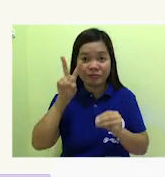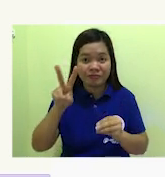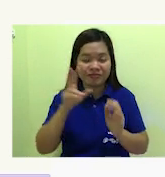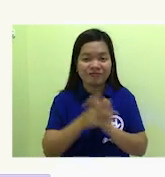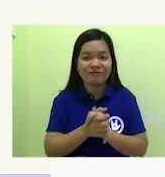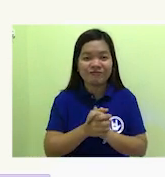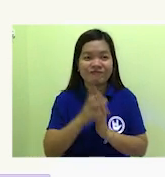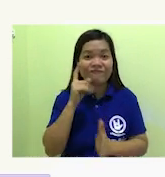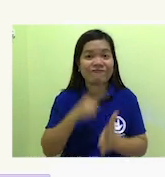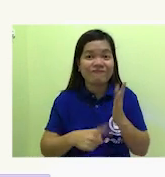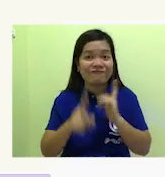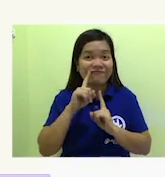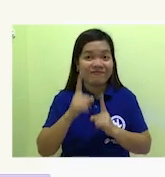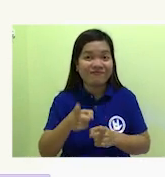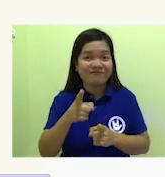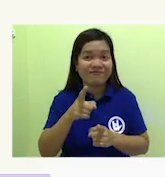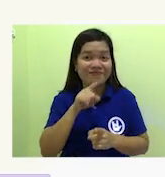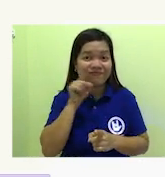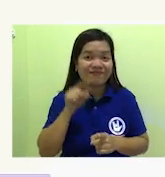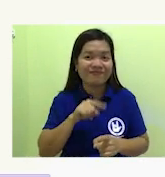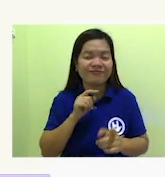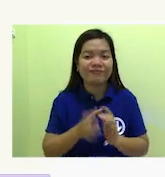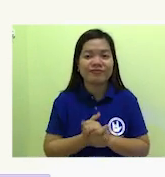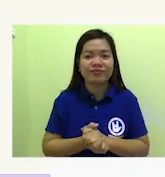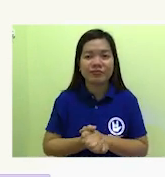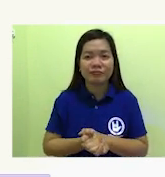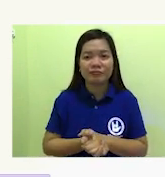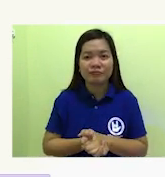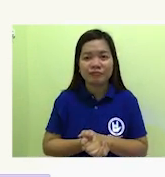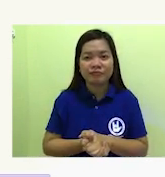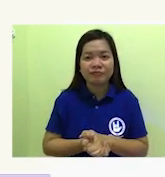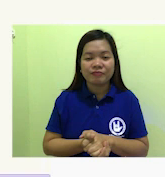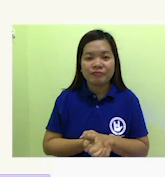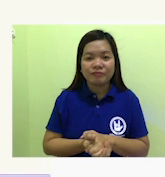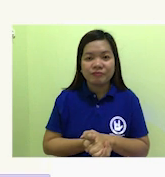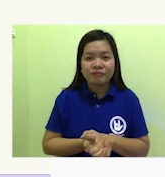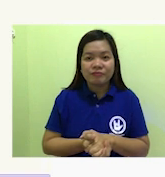3x plus 2. What is your answer?